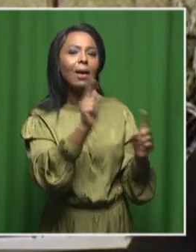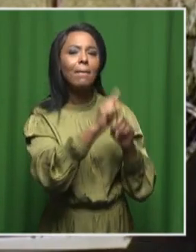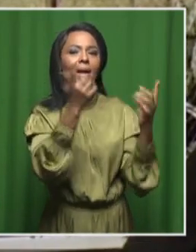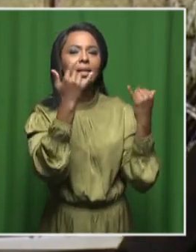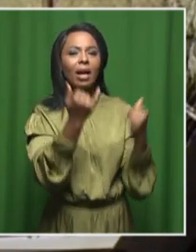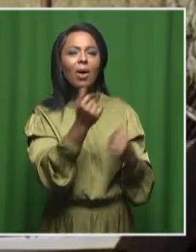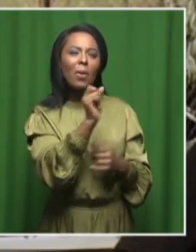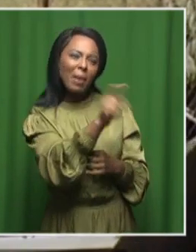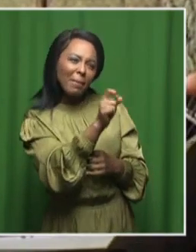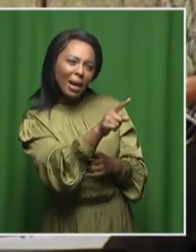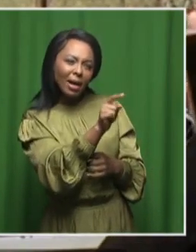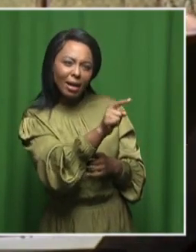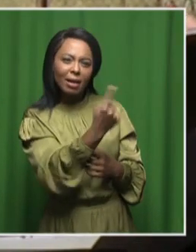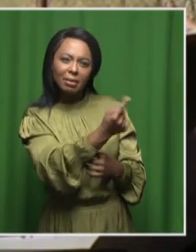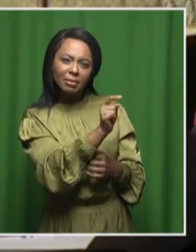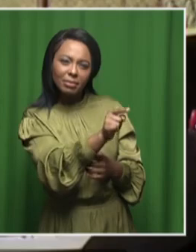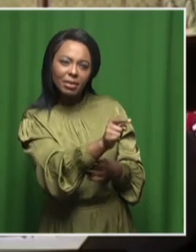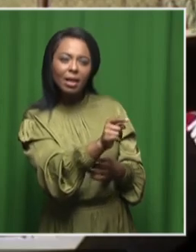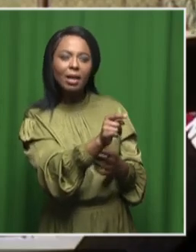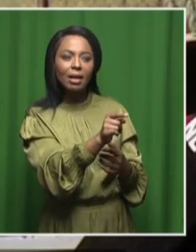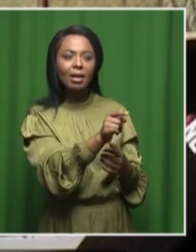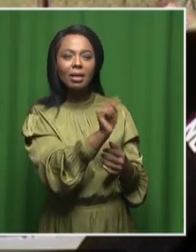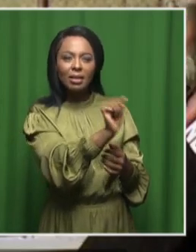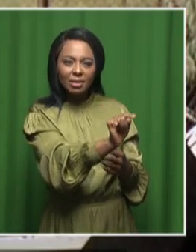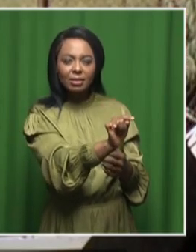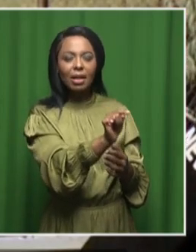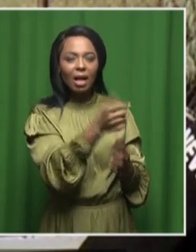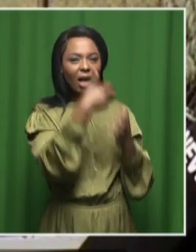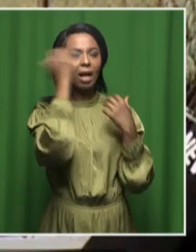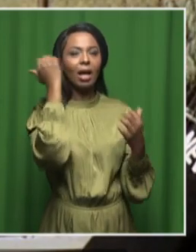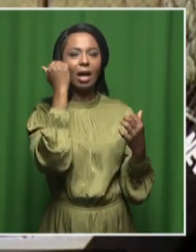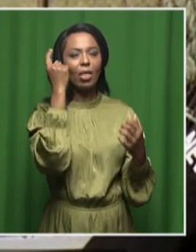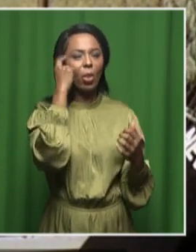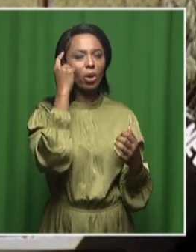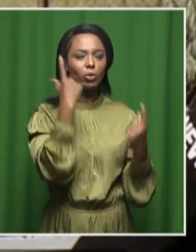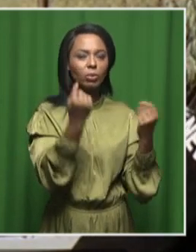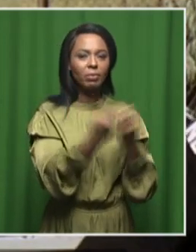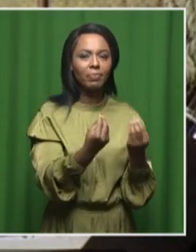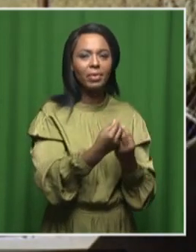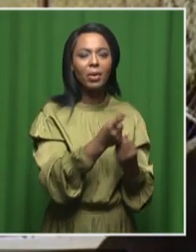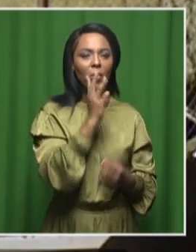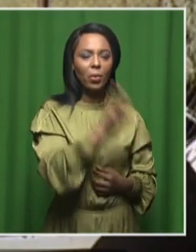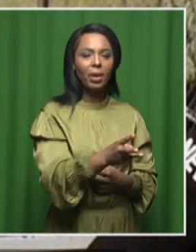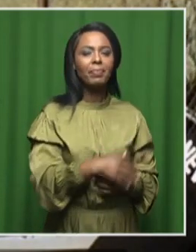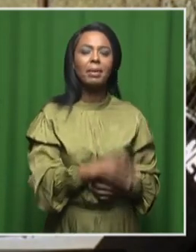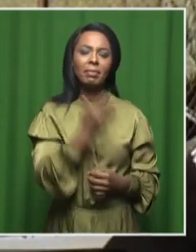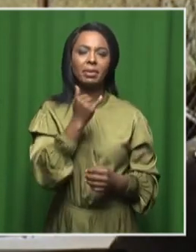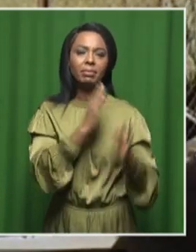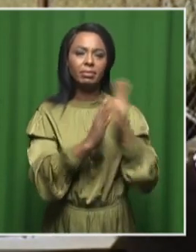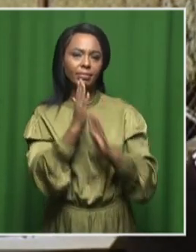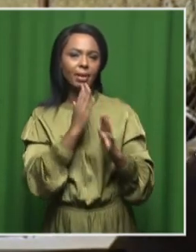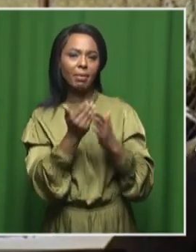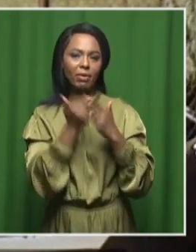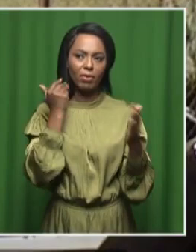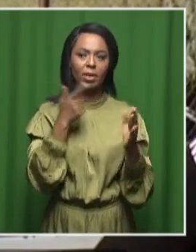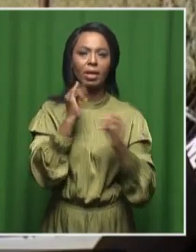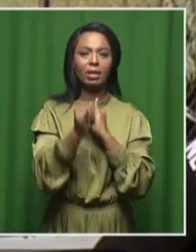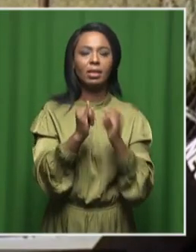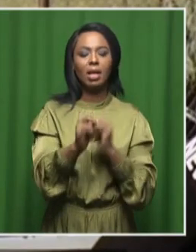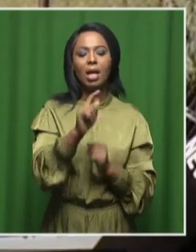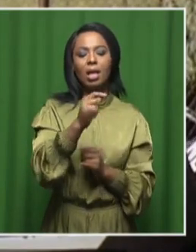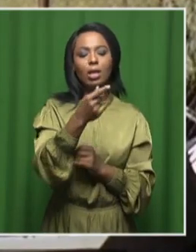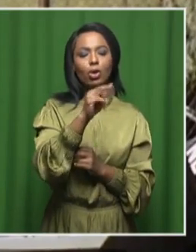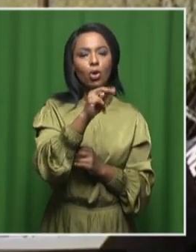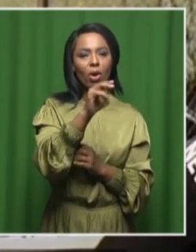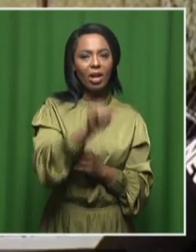active one. But tell us about the conditions there, because I spoke to Fiona earlier on off air.